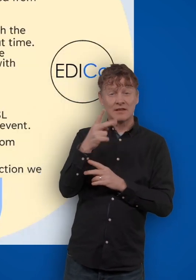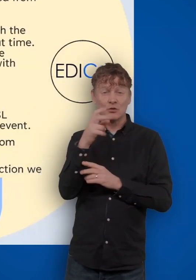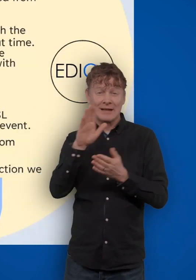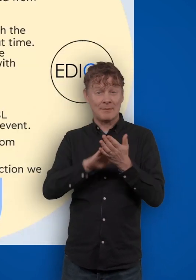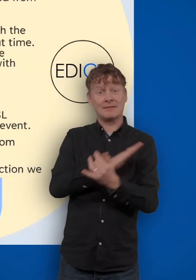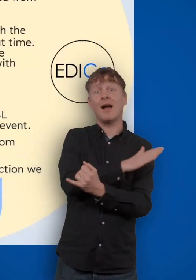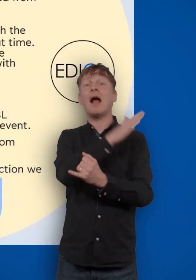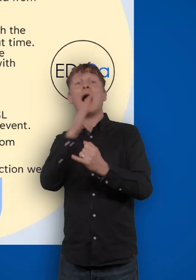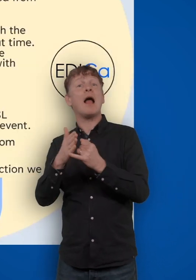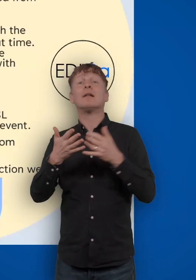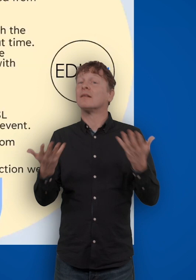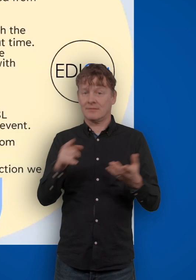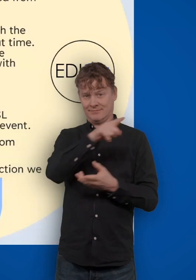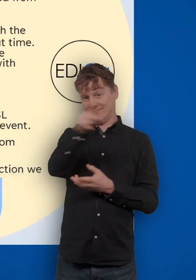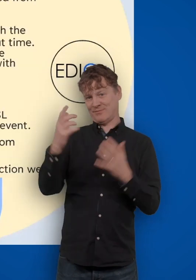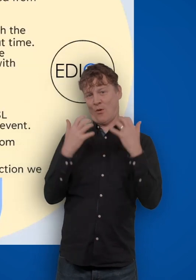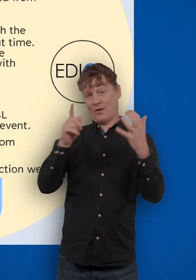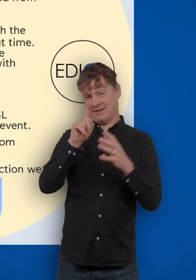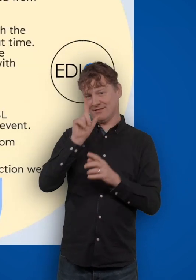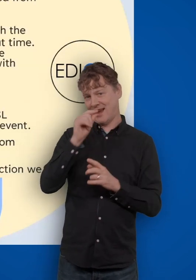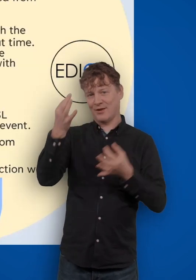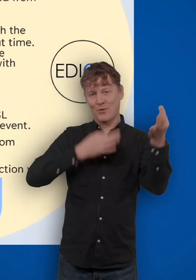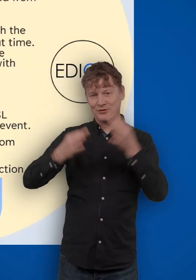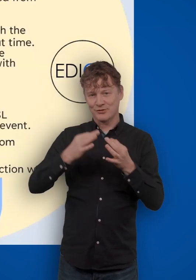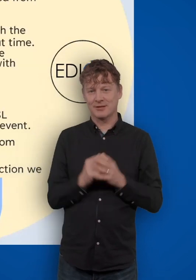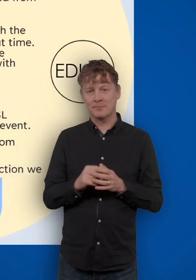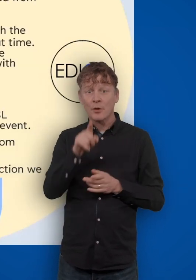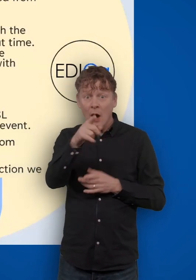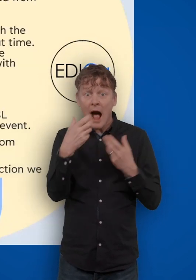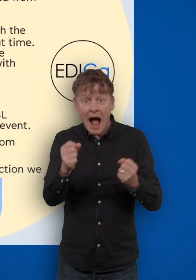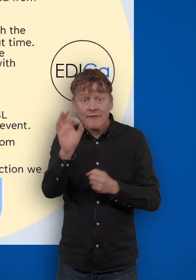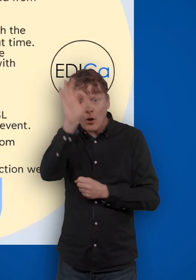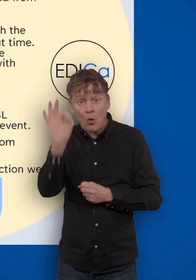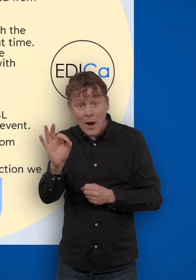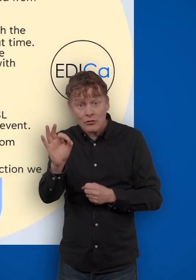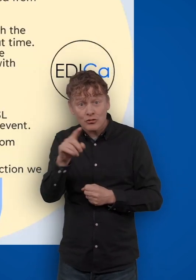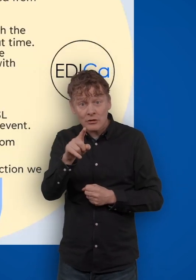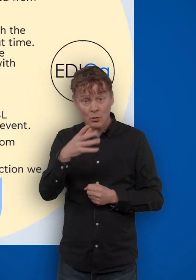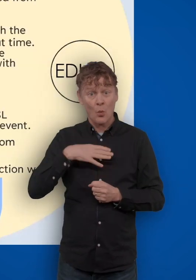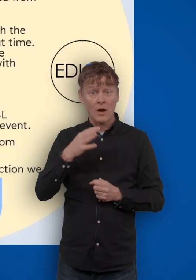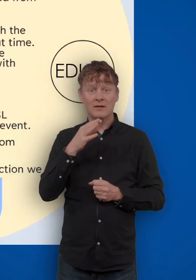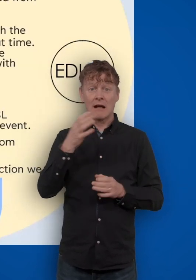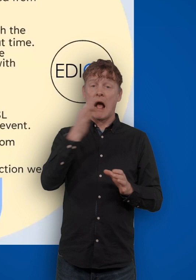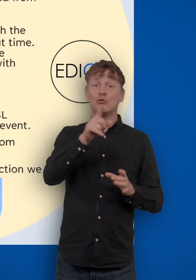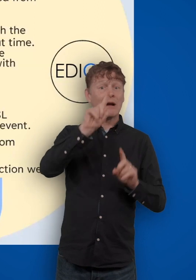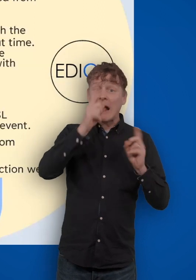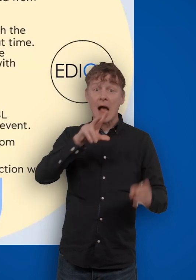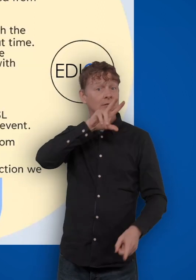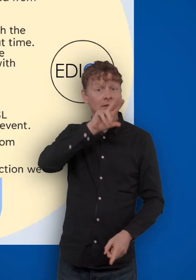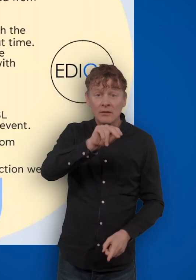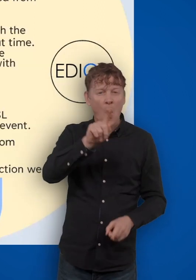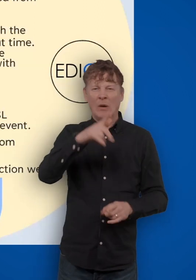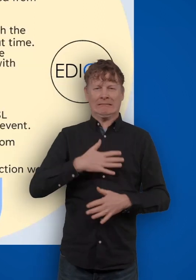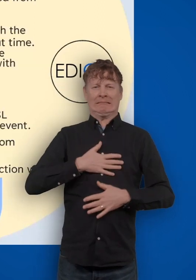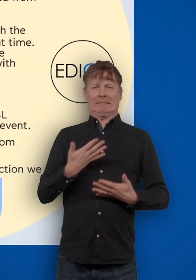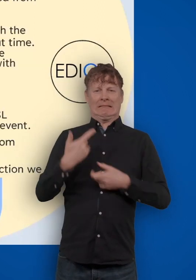end of the seminar for the audience to ask questions. If you have a question that you cannot verbalize or you don't want to